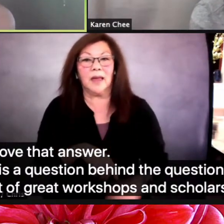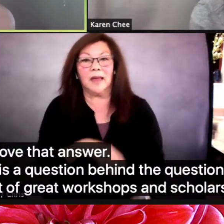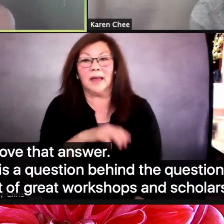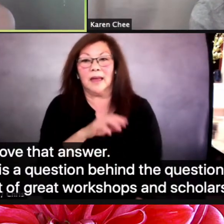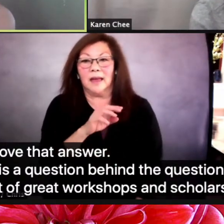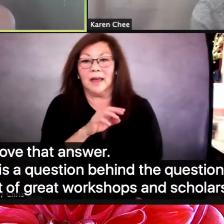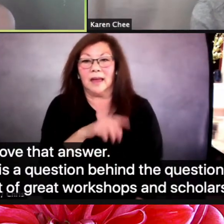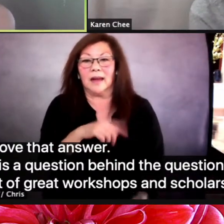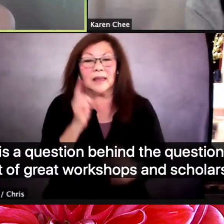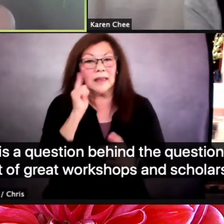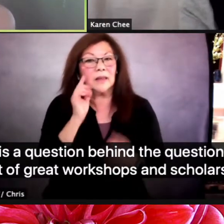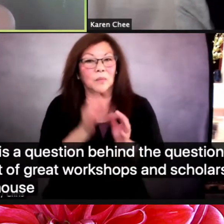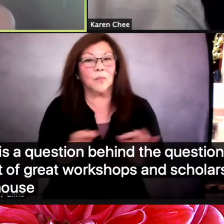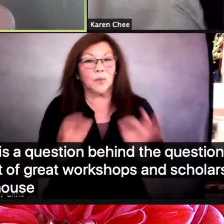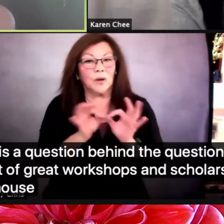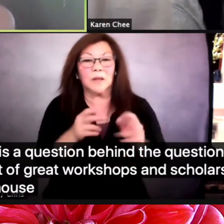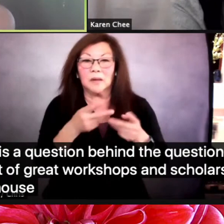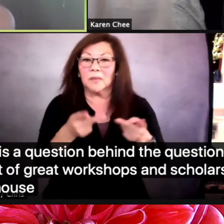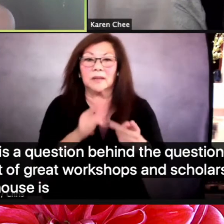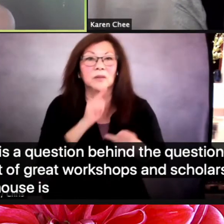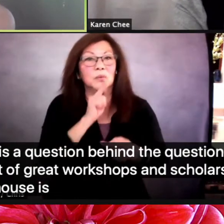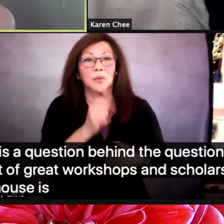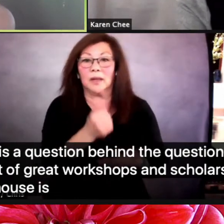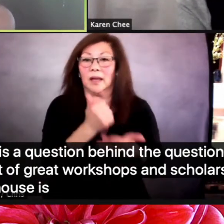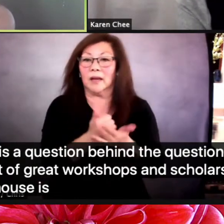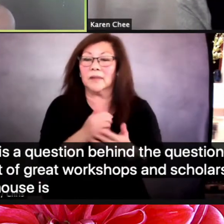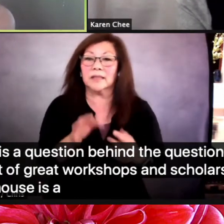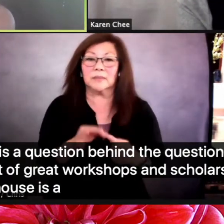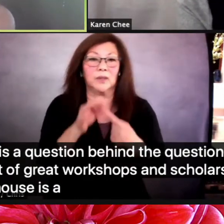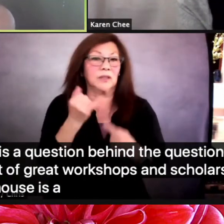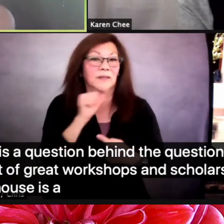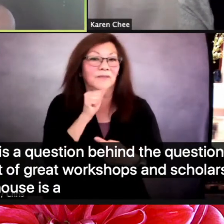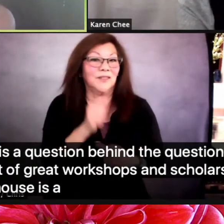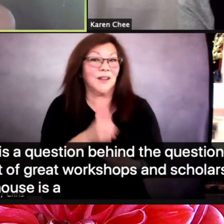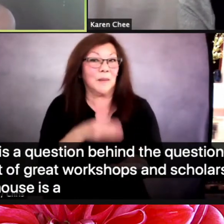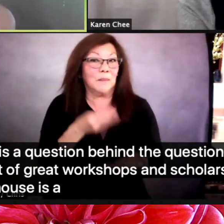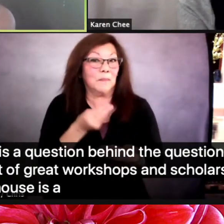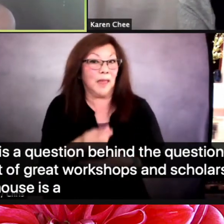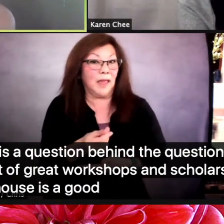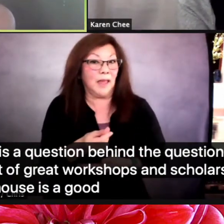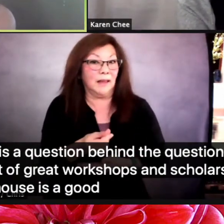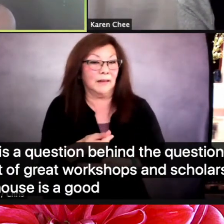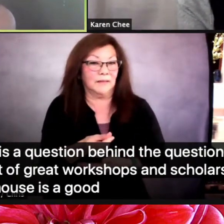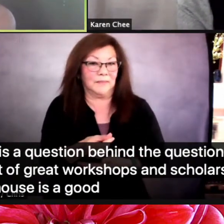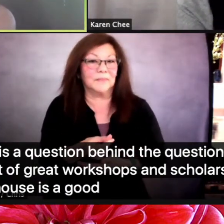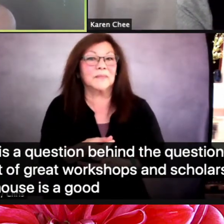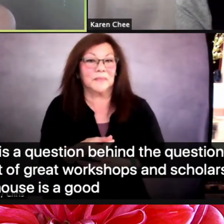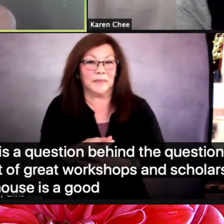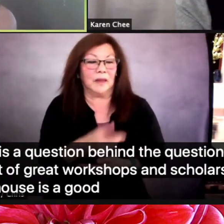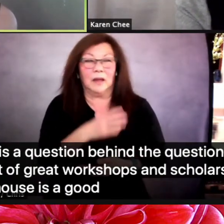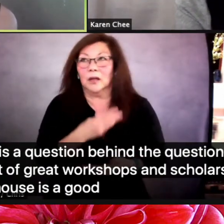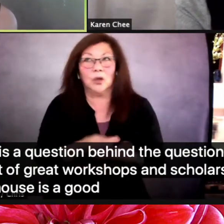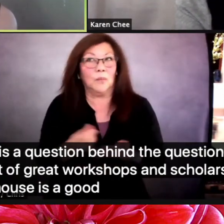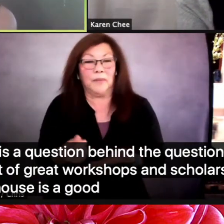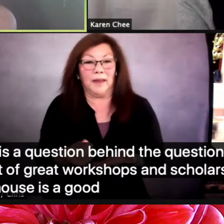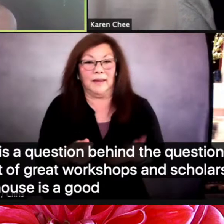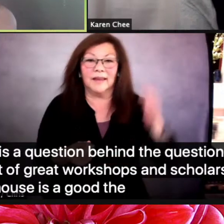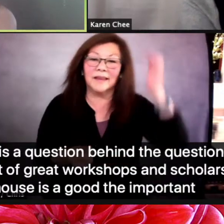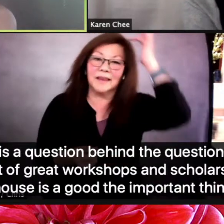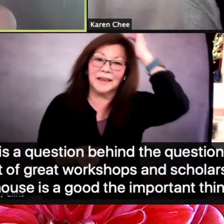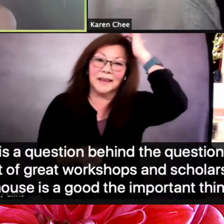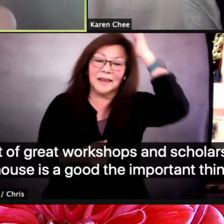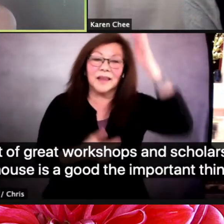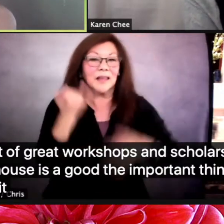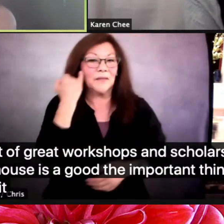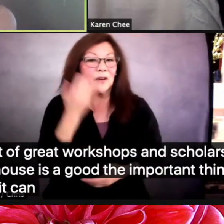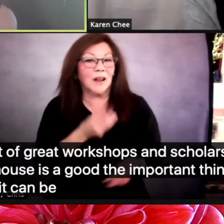thing to remember is those places can be really, really helpful, especially if you're not paying for them. don't pay for an MFA, especially if you're not